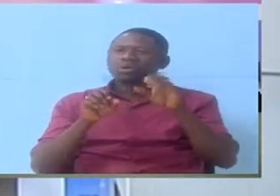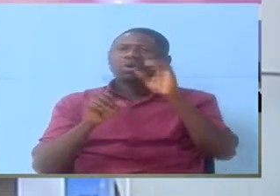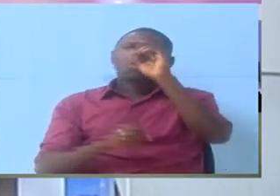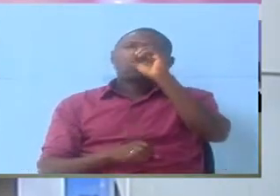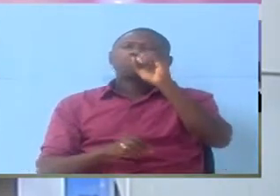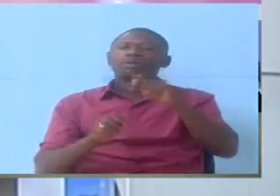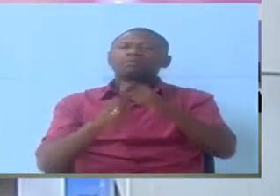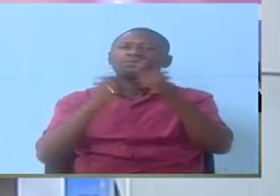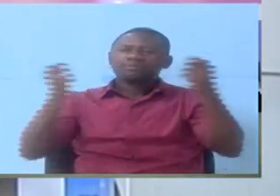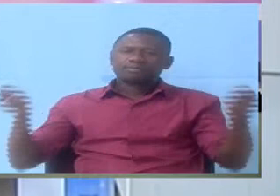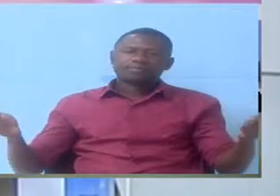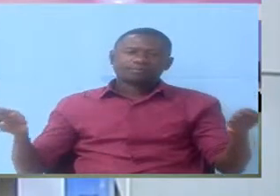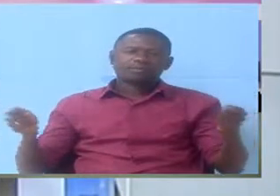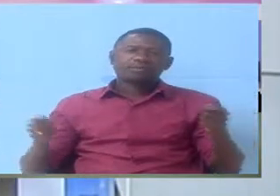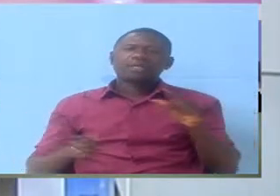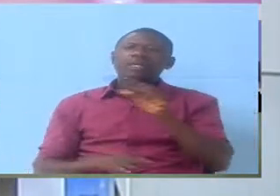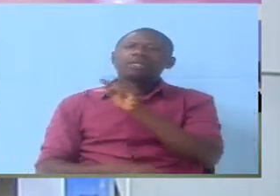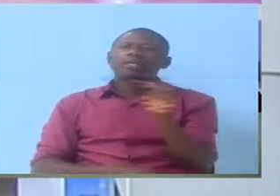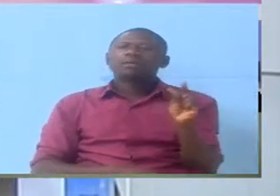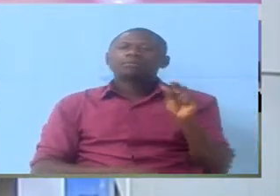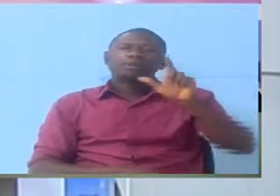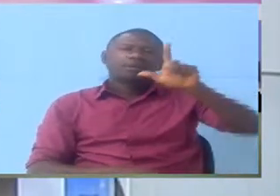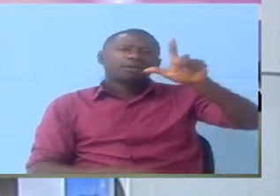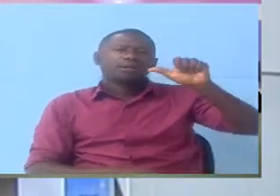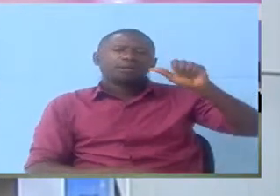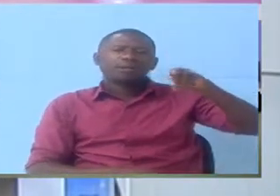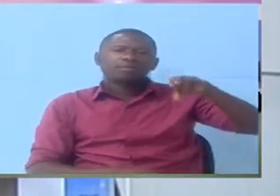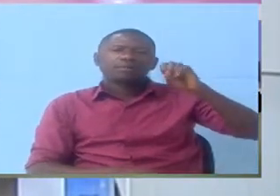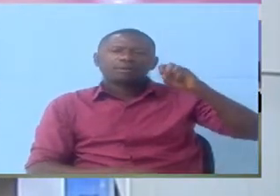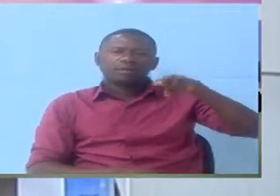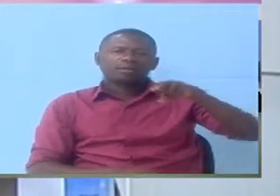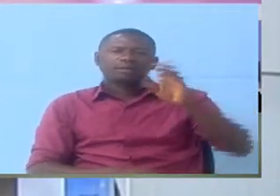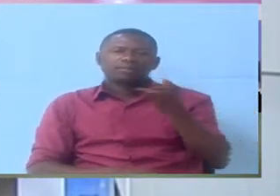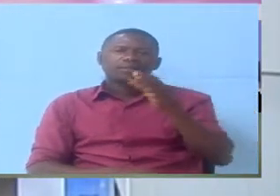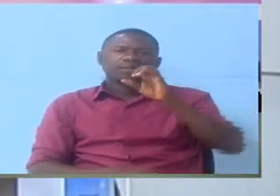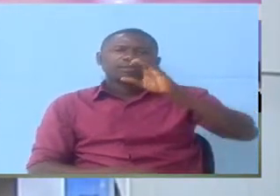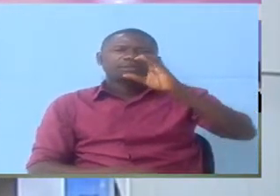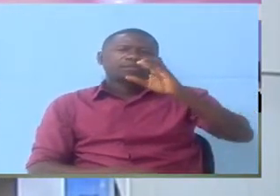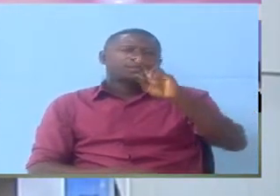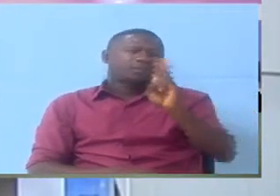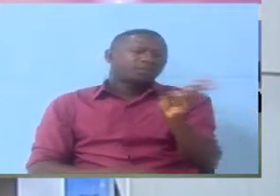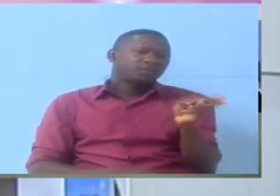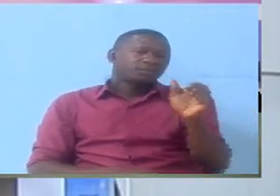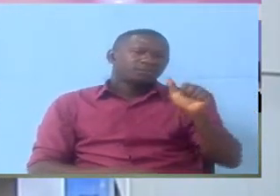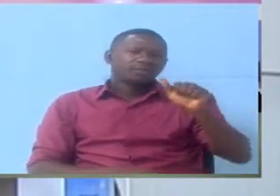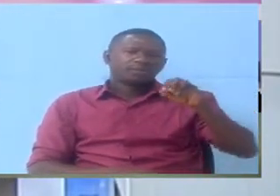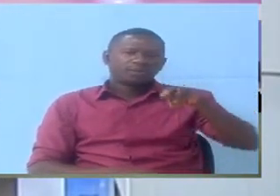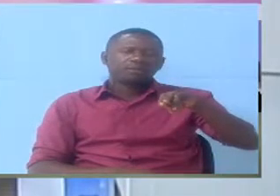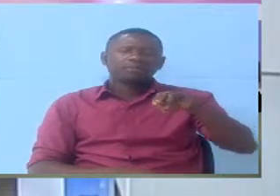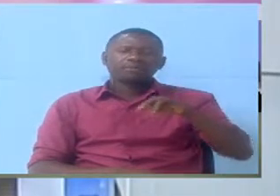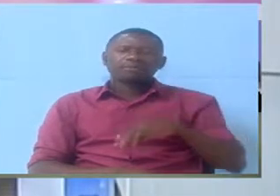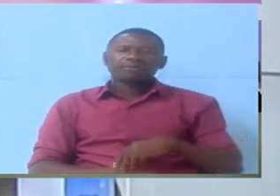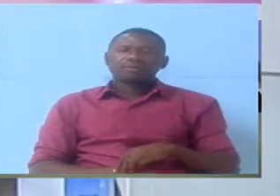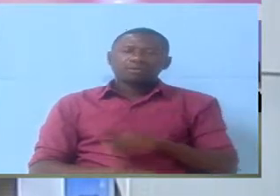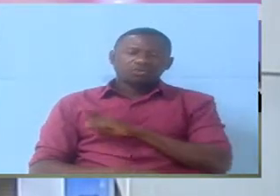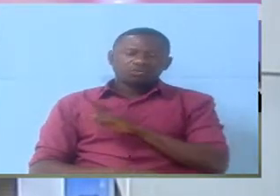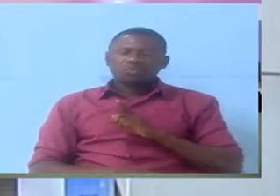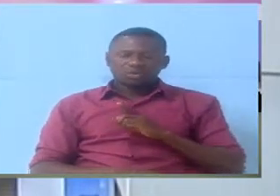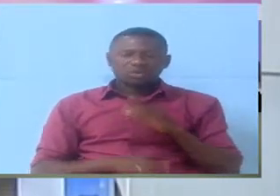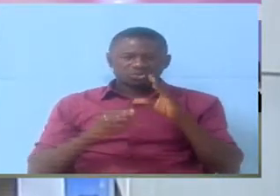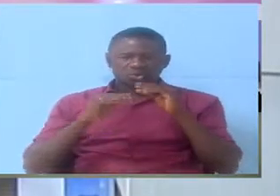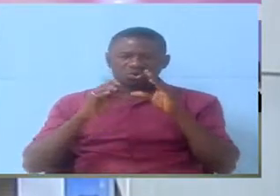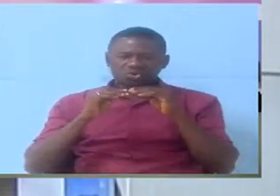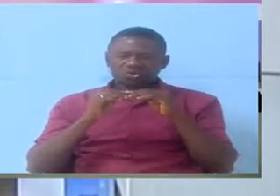Daily Observer. Called Lamin Cham. Kafai Lamin Cham. So we were talking. Nabe diamukang. I said, I don't know, we should move these bodies immediately to